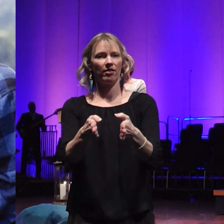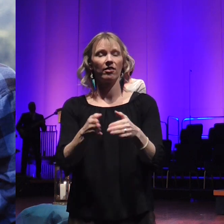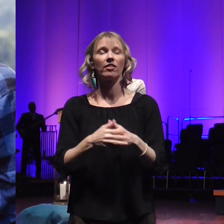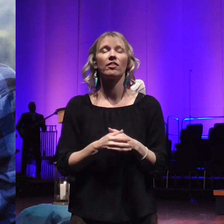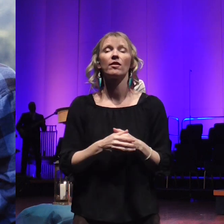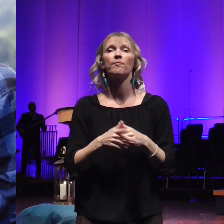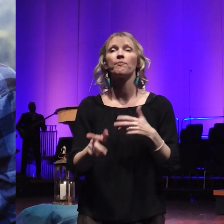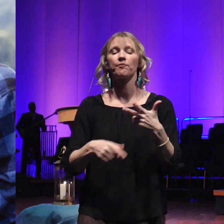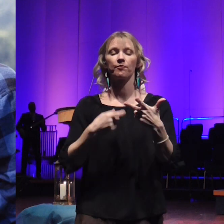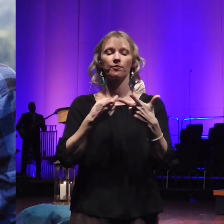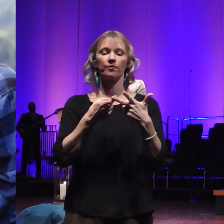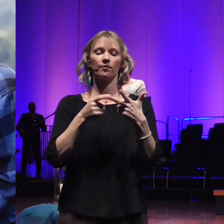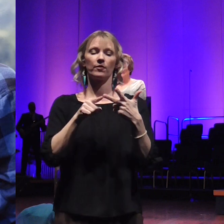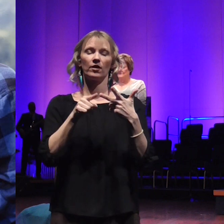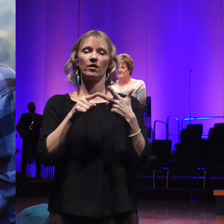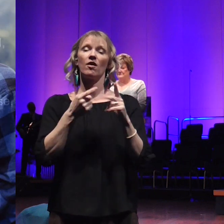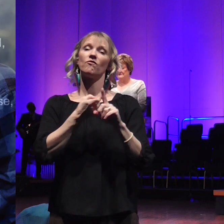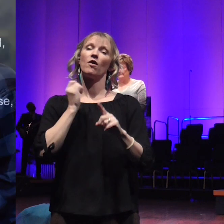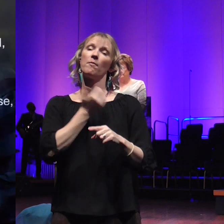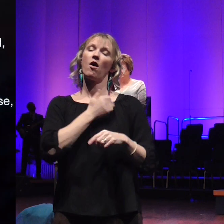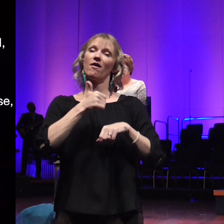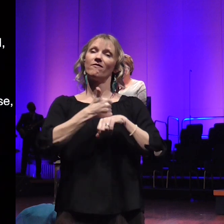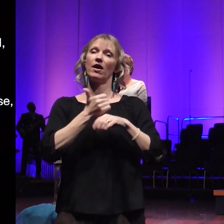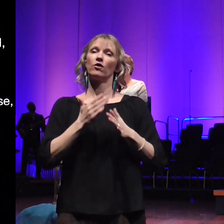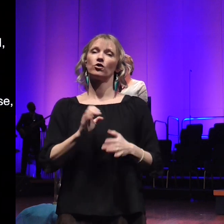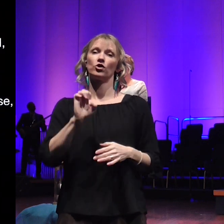And from our founder, Ernest Holmes,